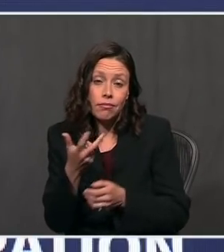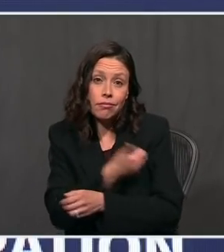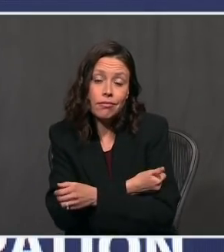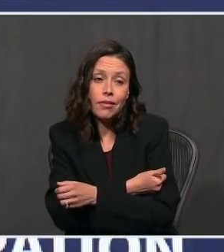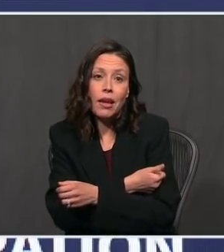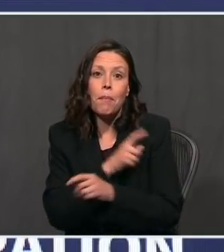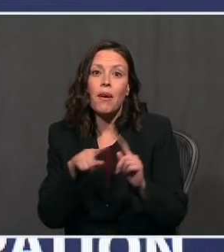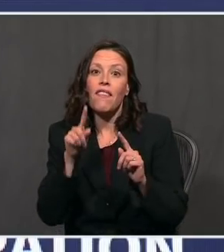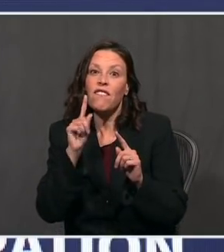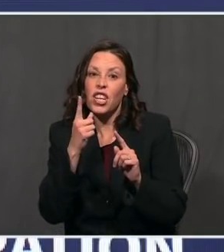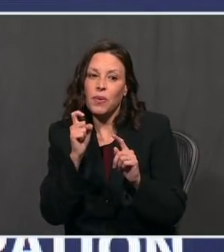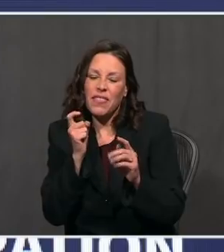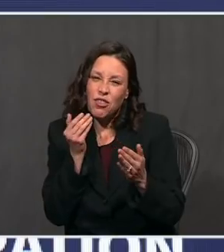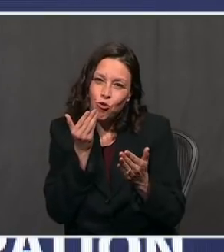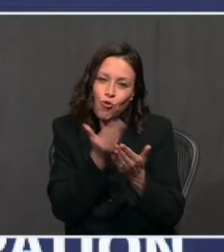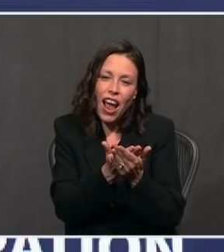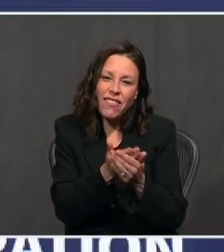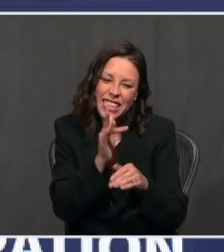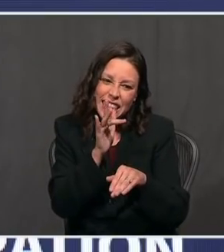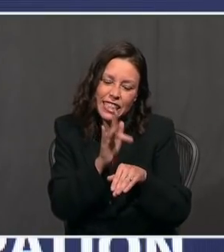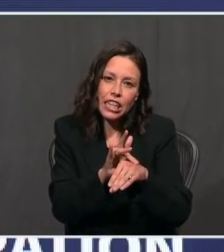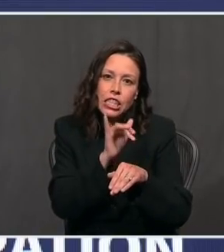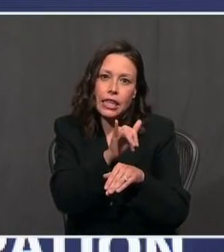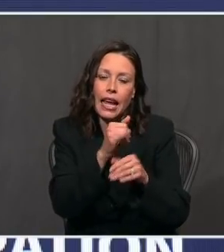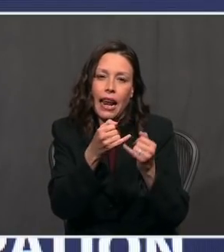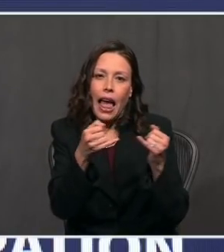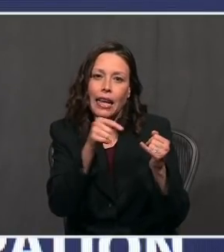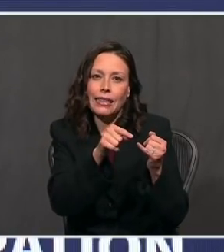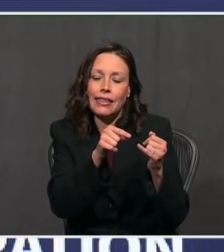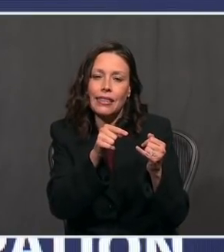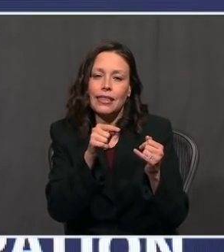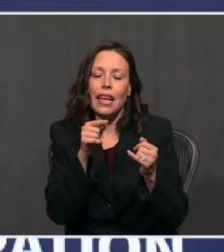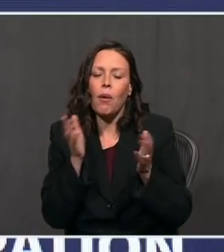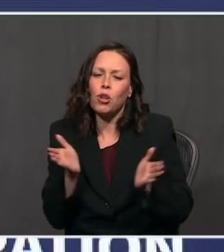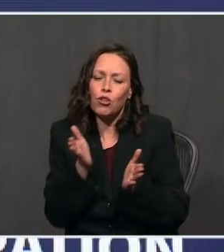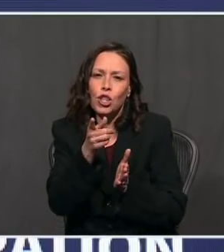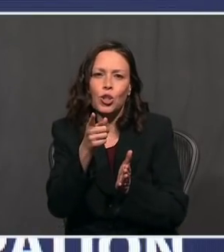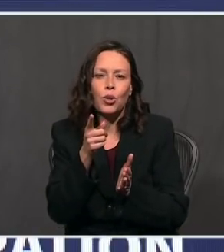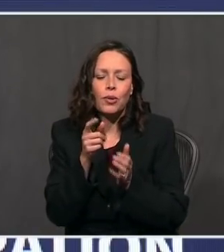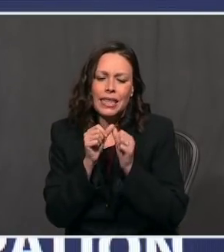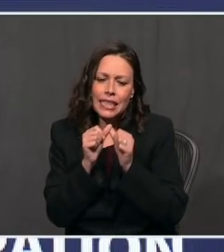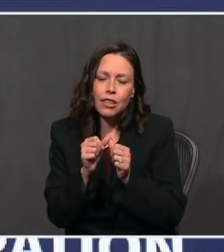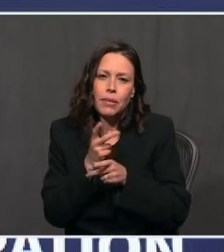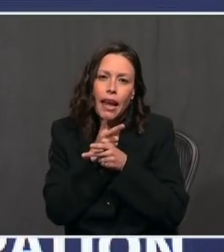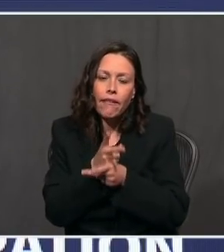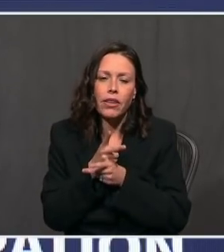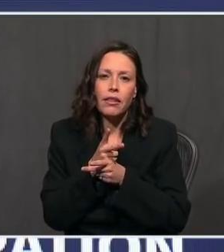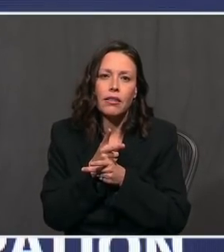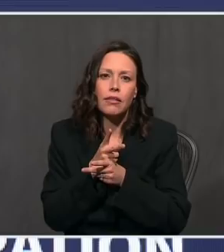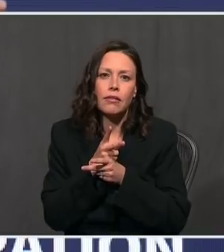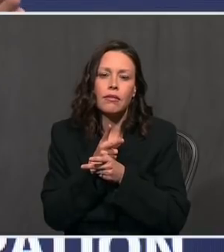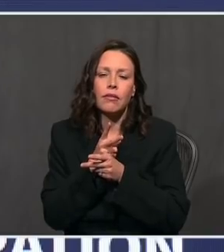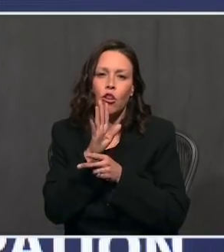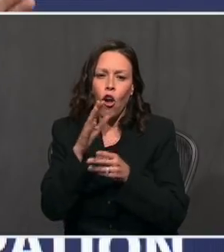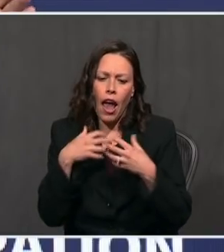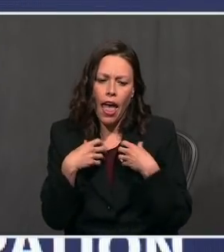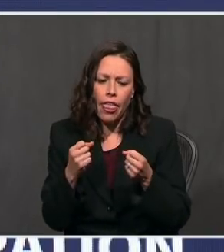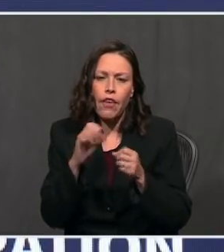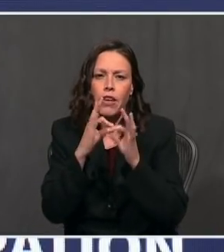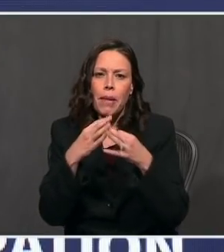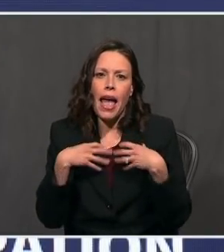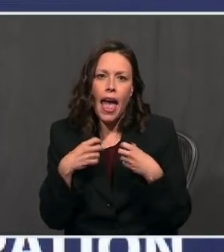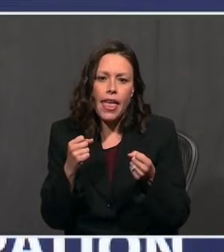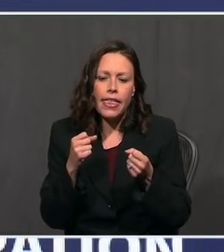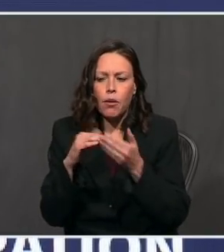get there. And so I want to encourage you from the bottom of my heart to continue to be diligent, to put your health, your family's health,